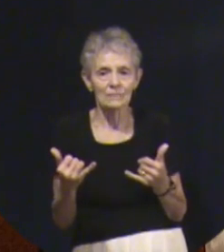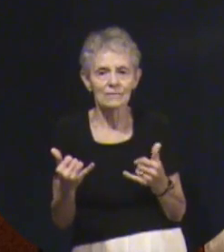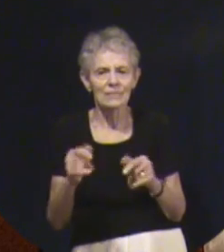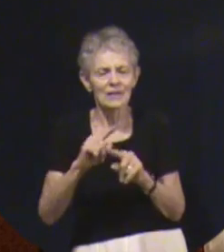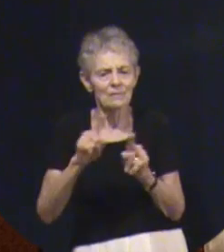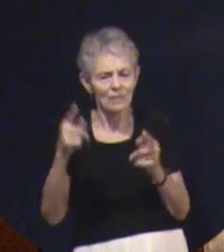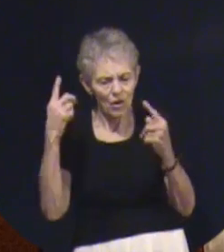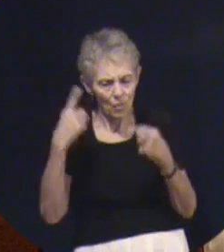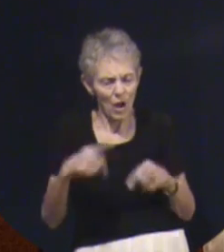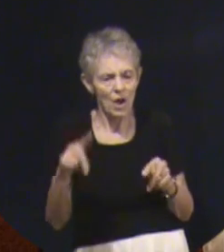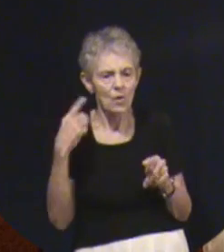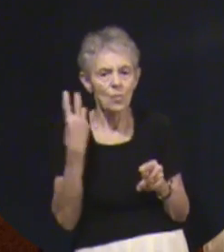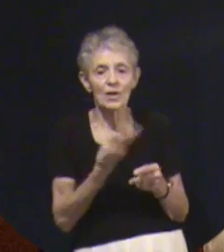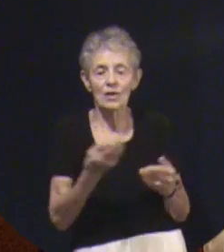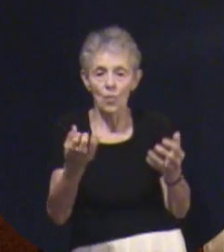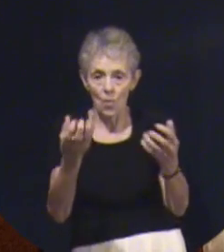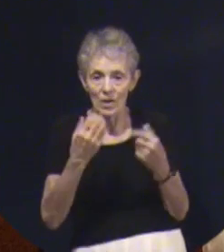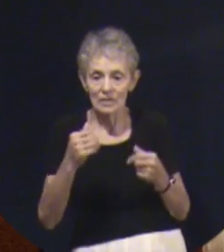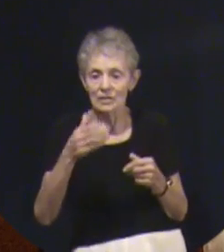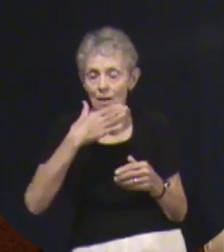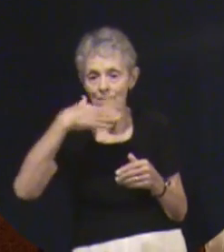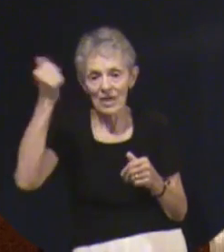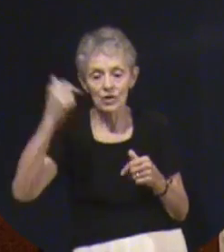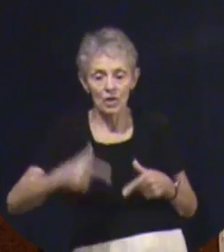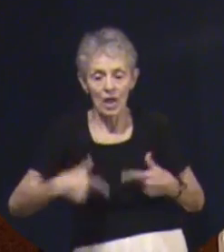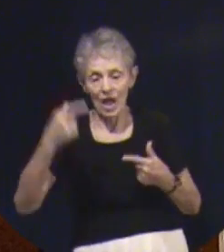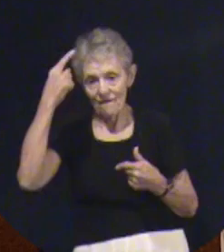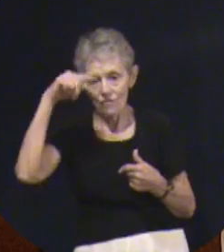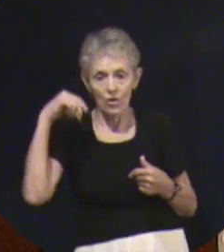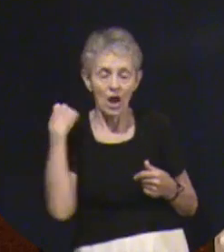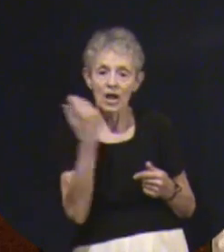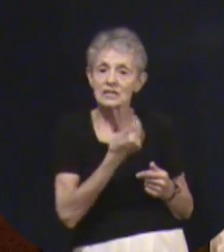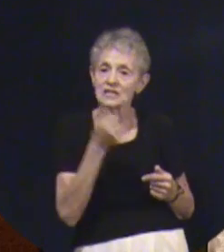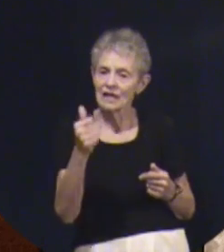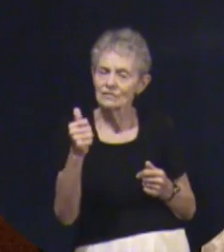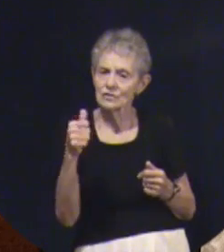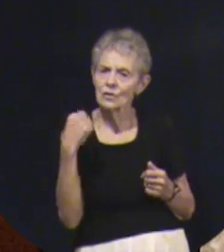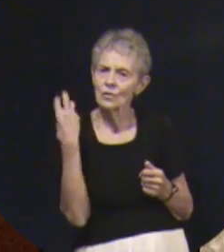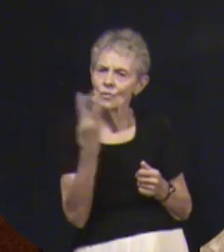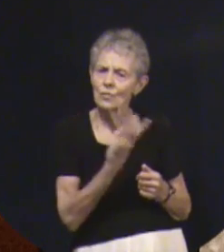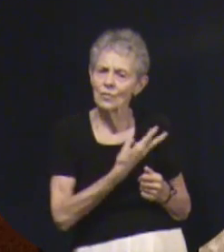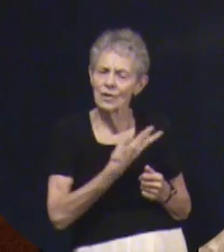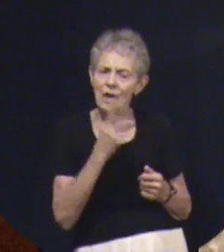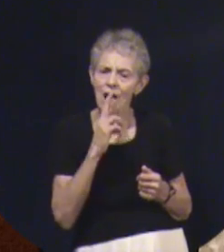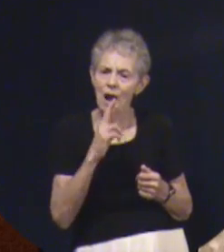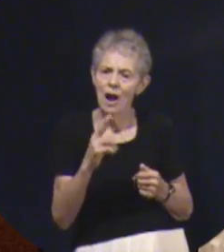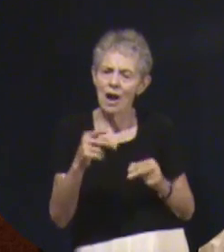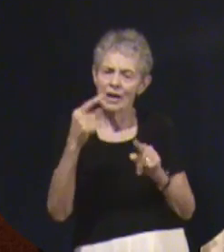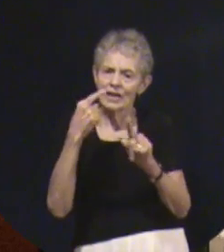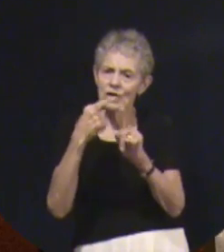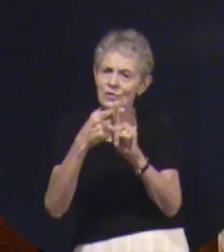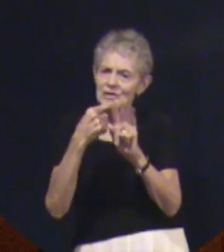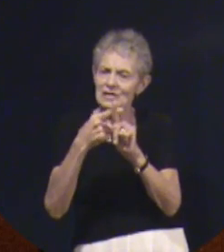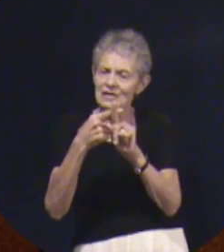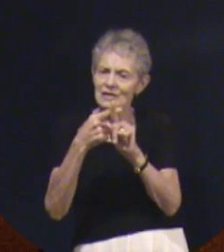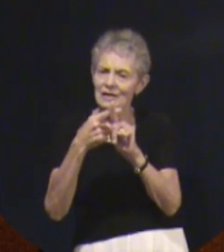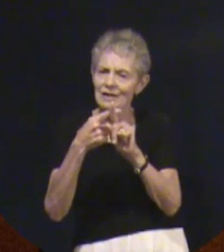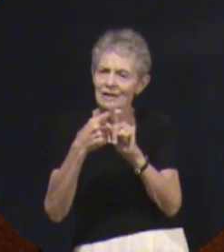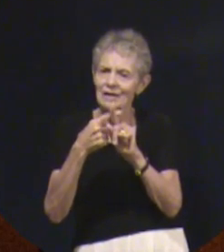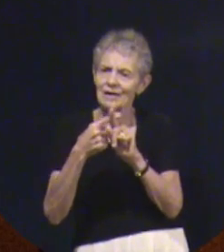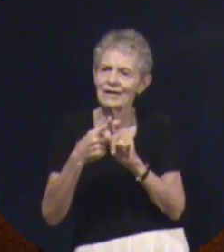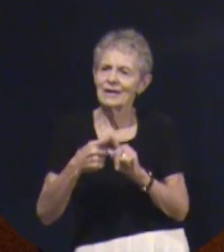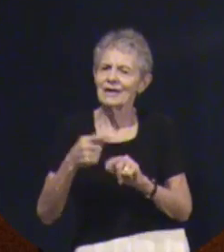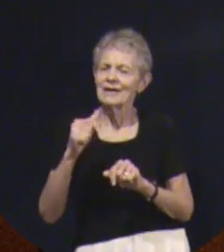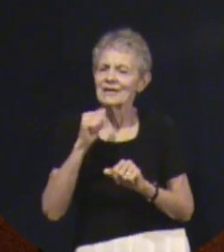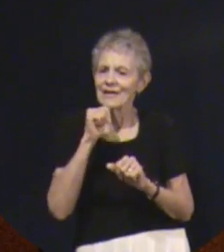But while we want a better life for ourselves, we're increasingly reluctant to strive for